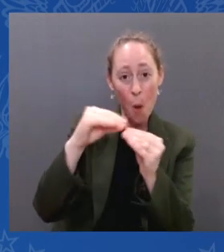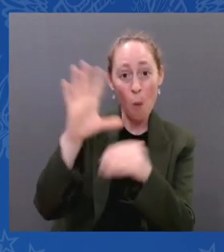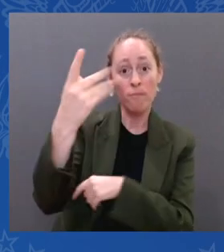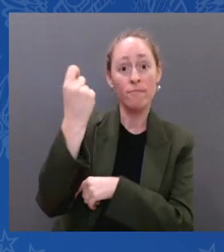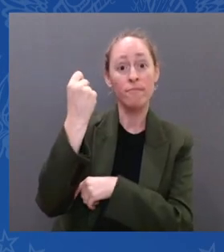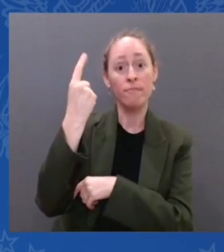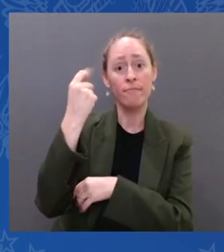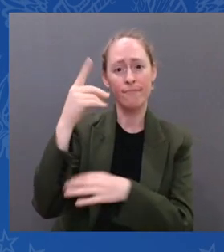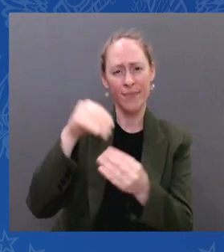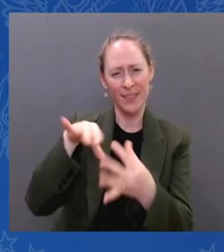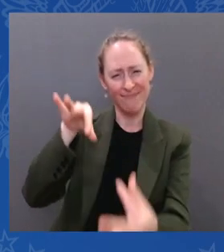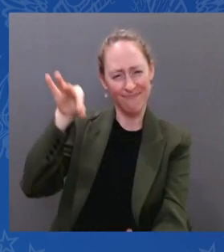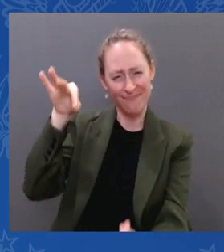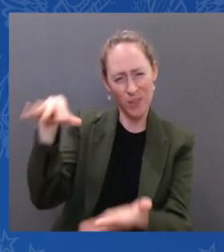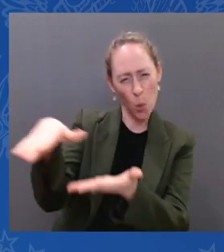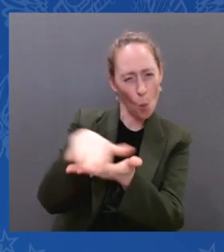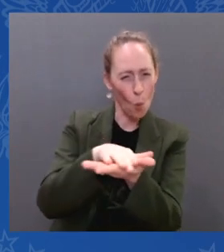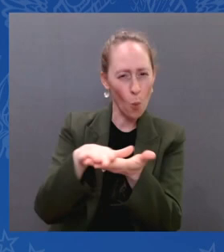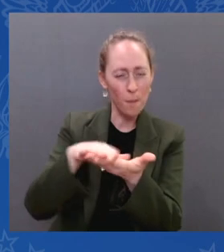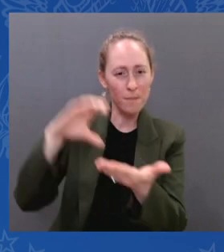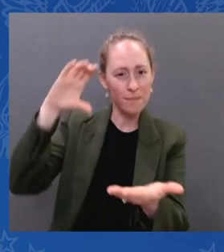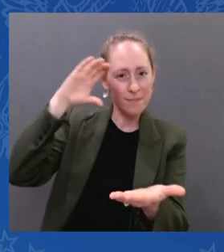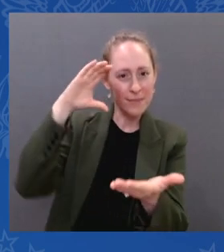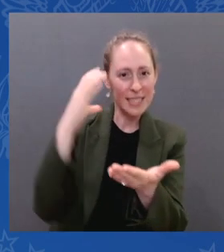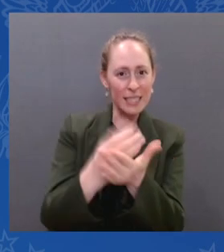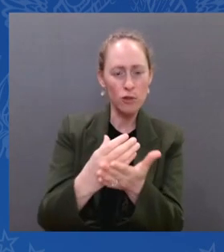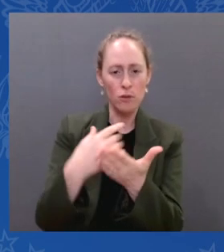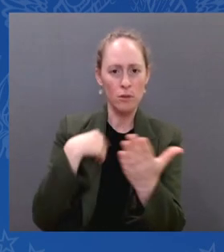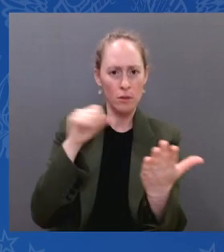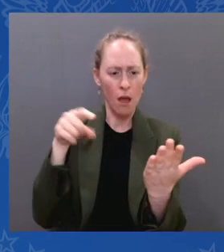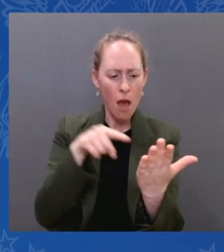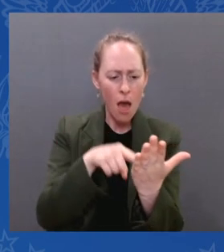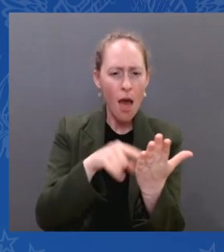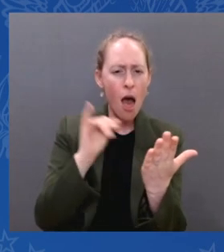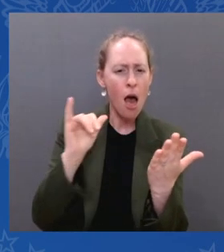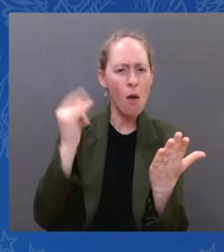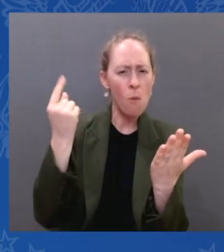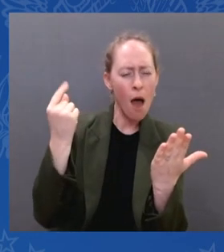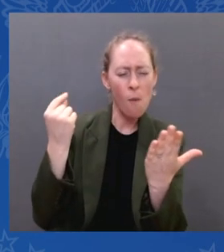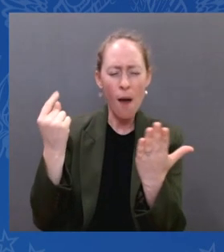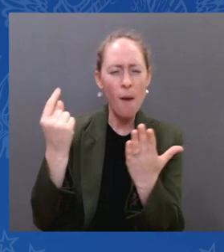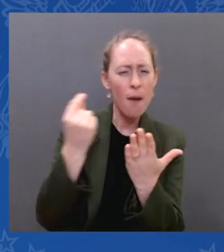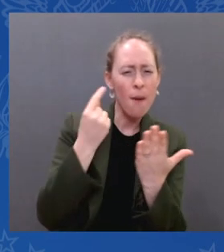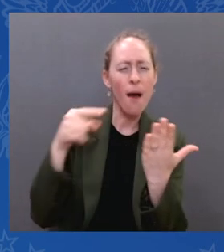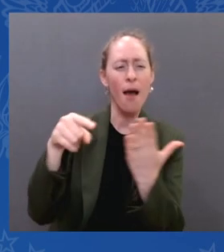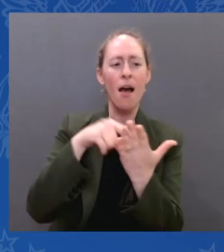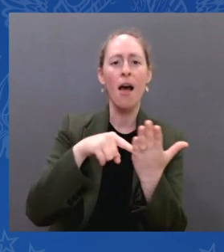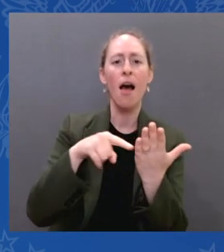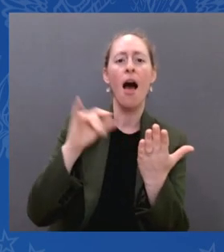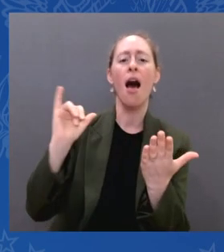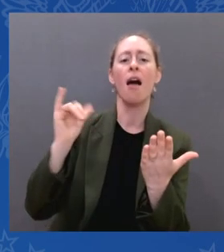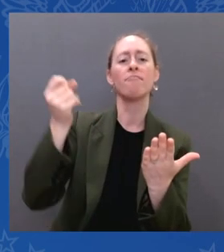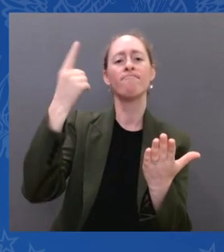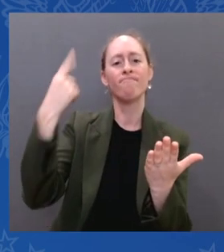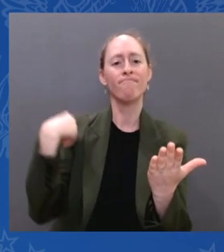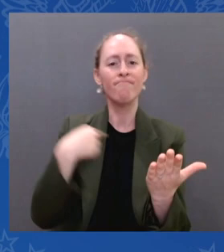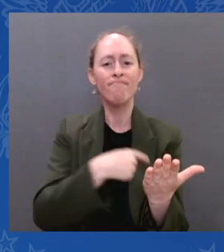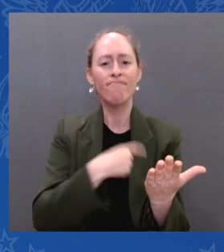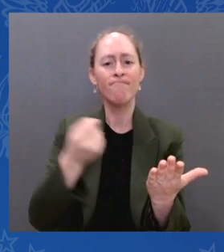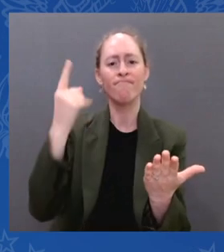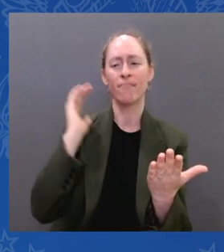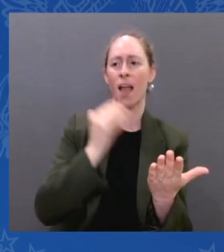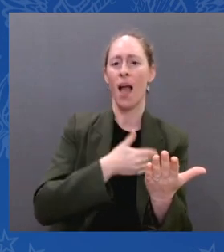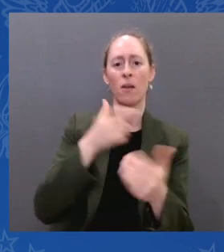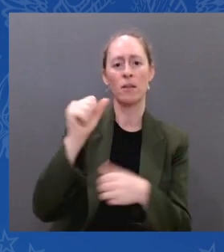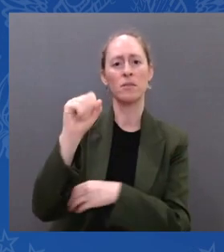system, and possibly life itself. This was made possible by partnership among